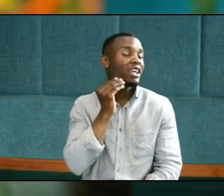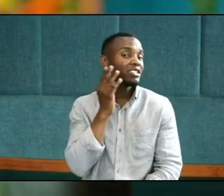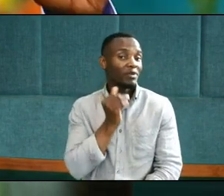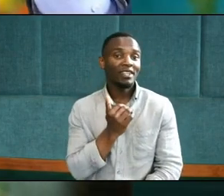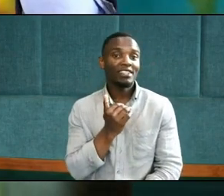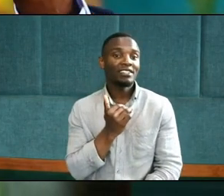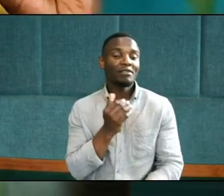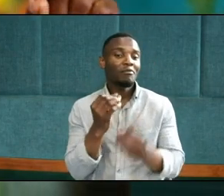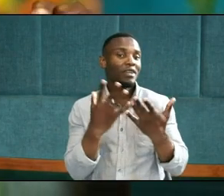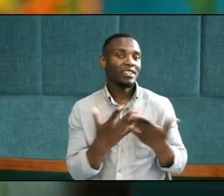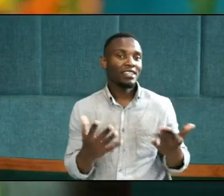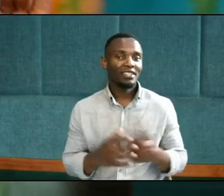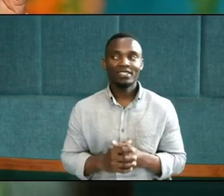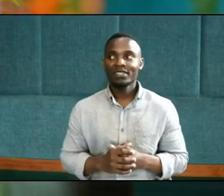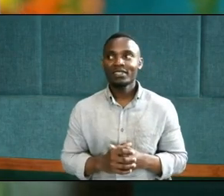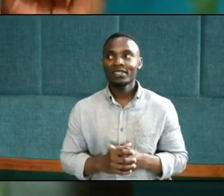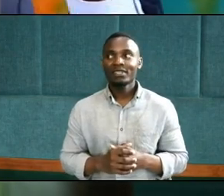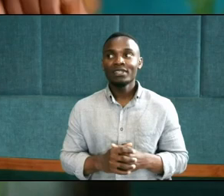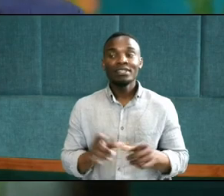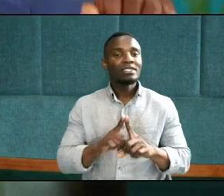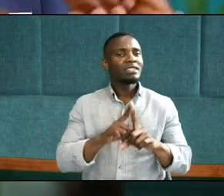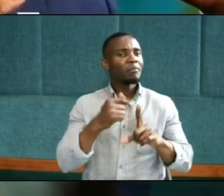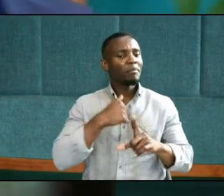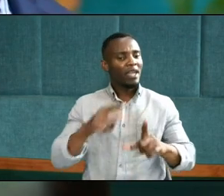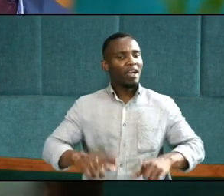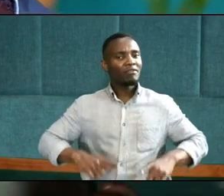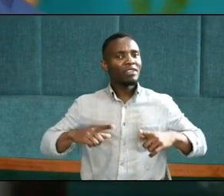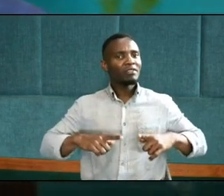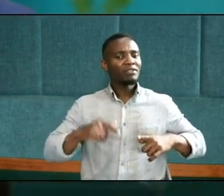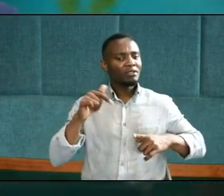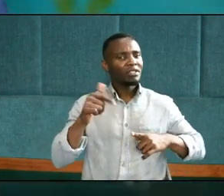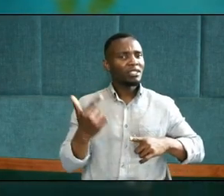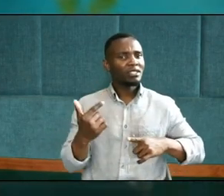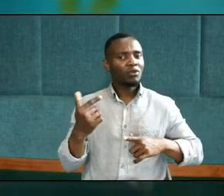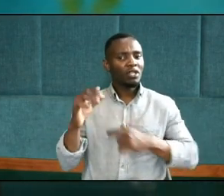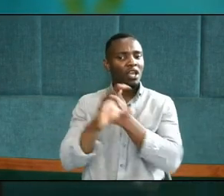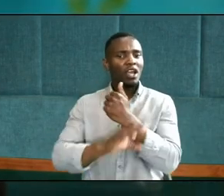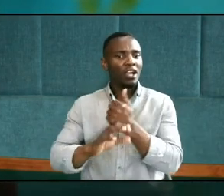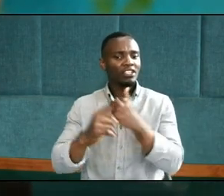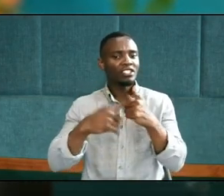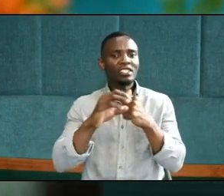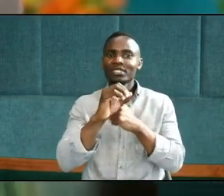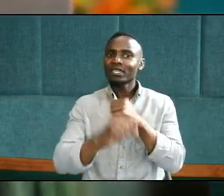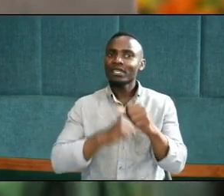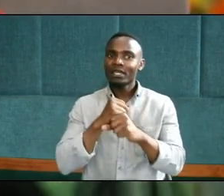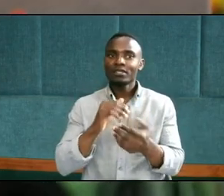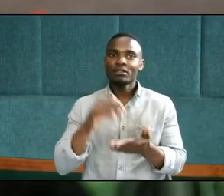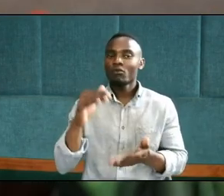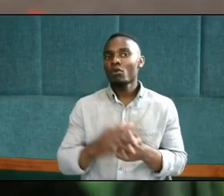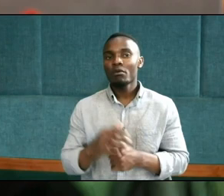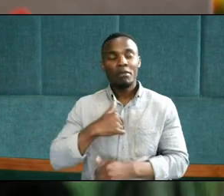rights. And let me tell you, I've been in this country now for almost six years. I've been living in this world. I know what's going